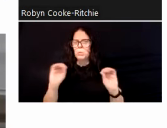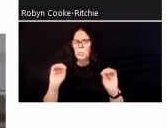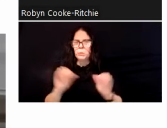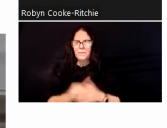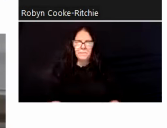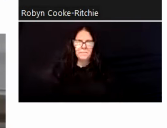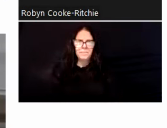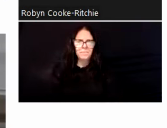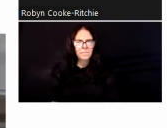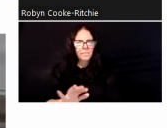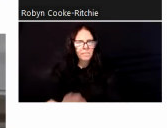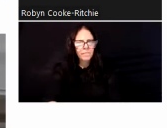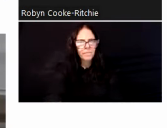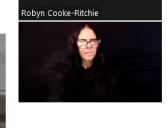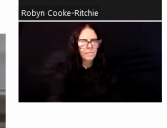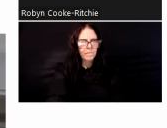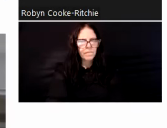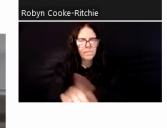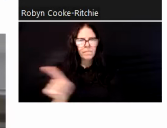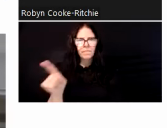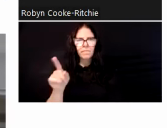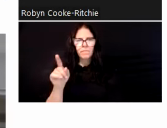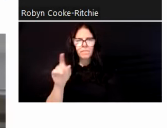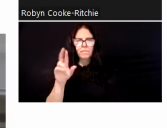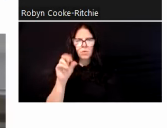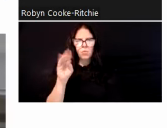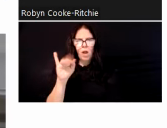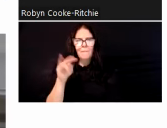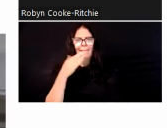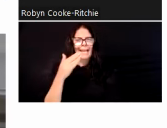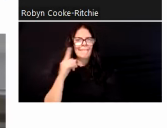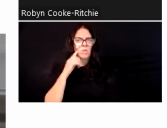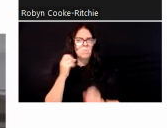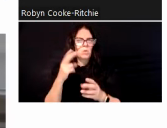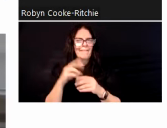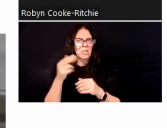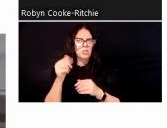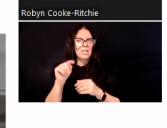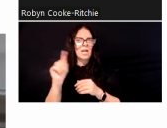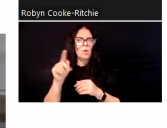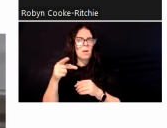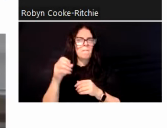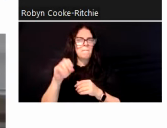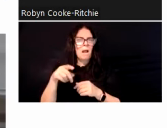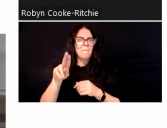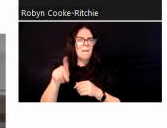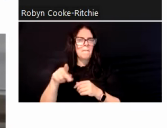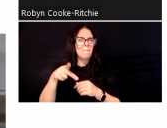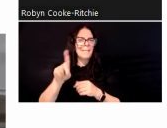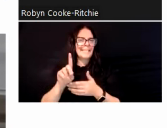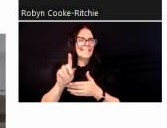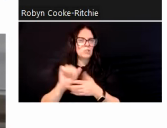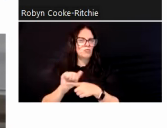see. Thanks, Robin. You placing that link in the chat to where the pop-up PD resources are.